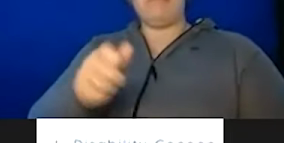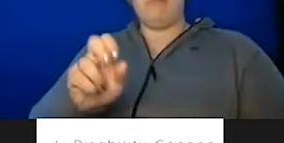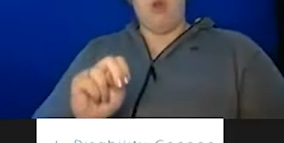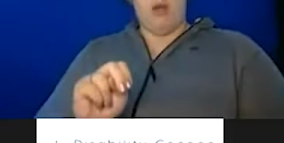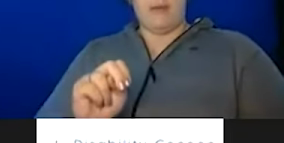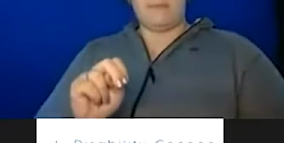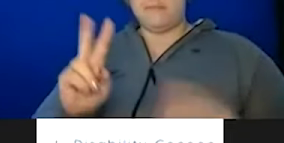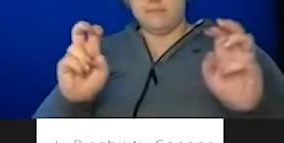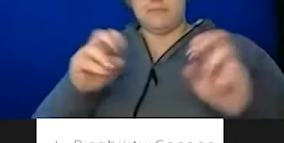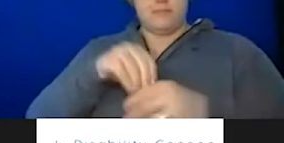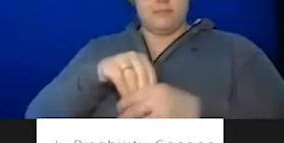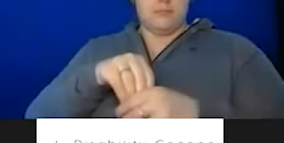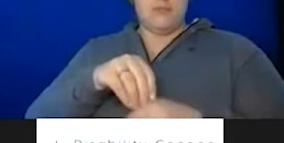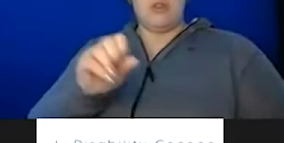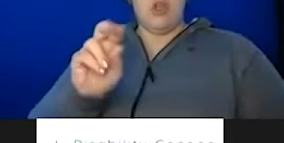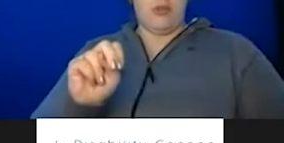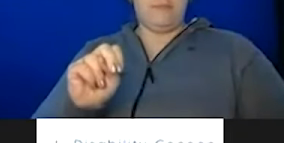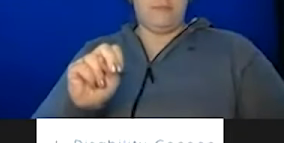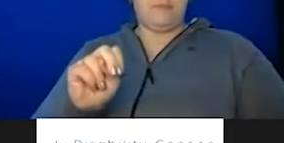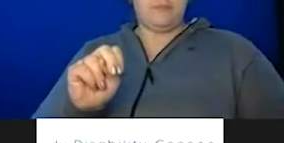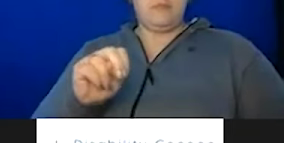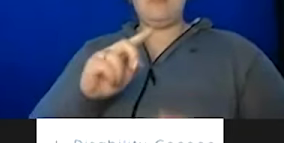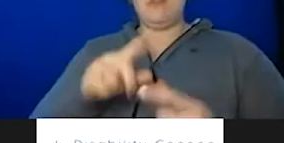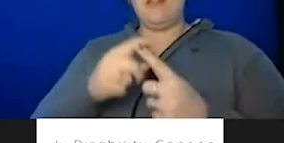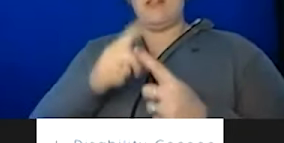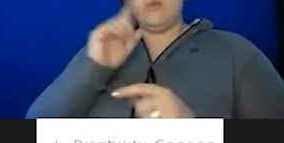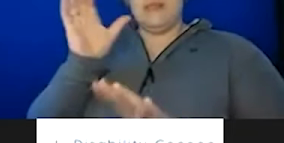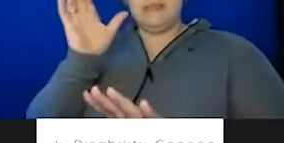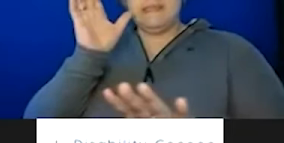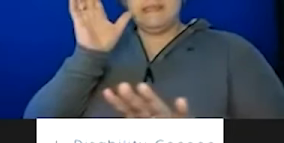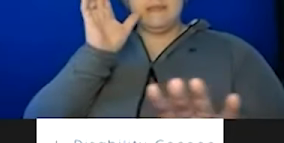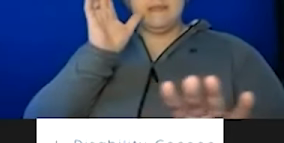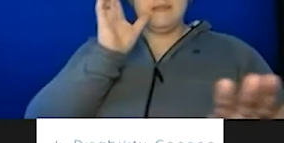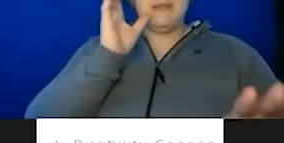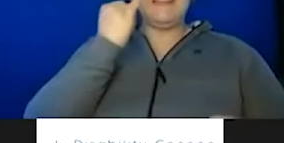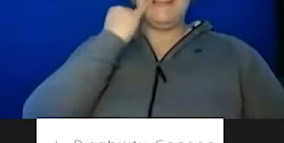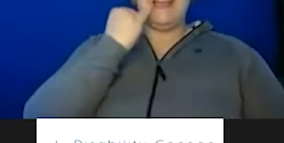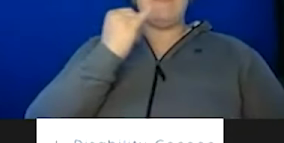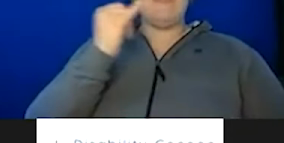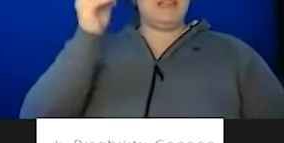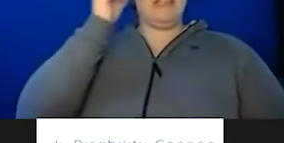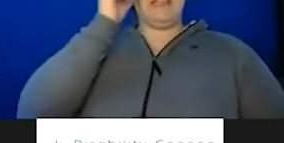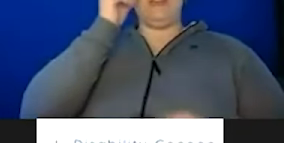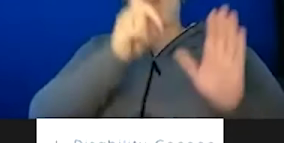start listening for those things. If it hears any of those, it'll send you a notification on your phone.